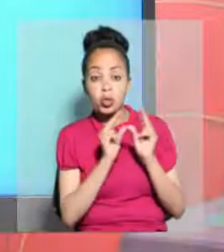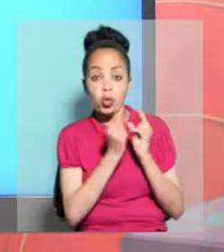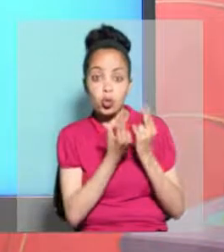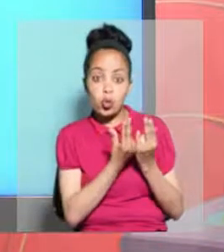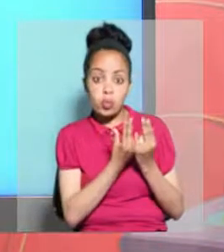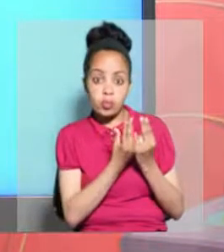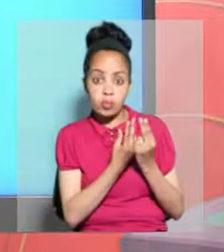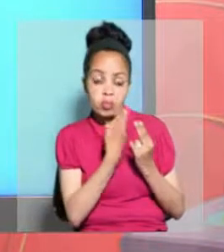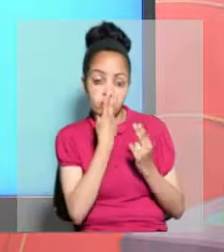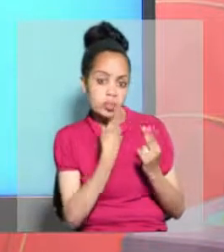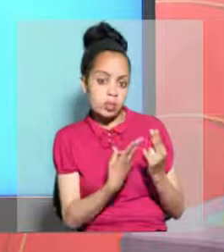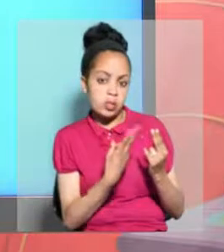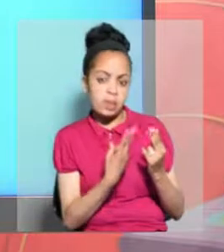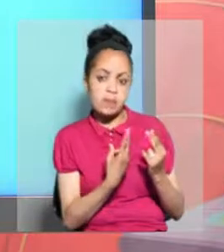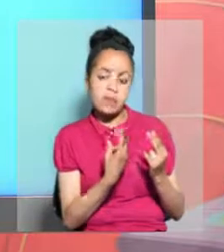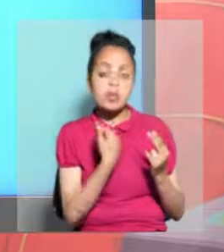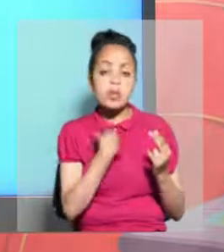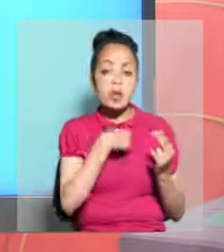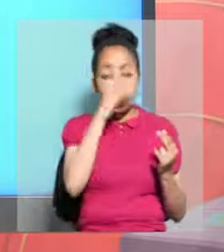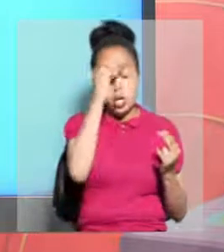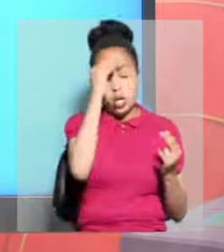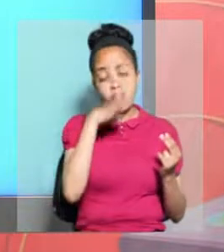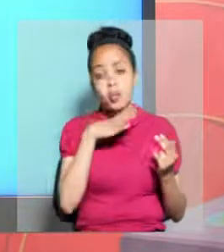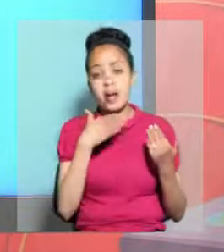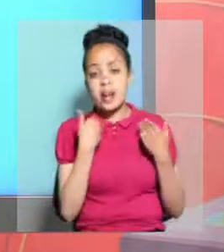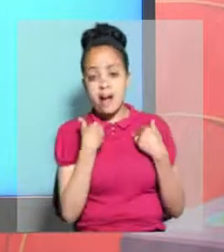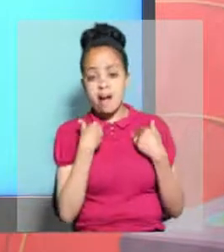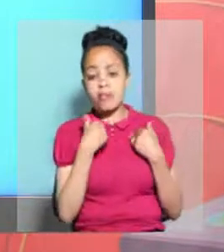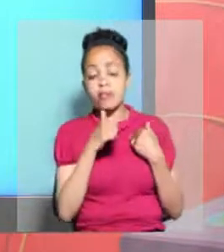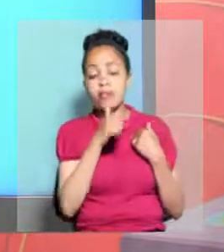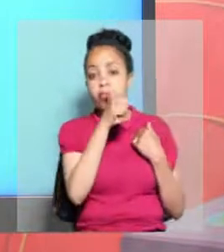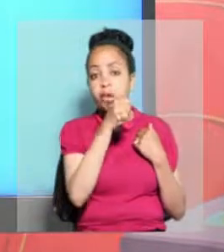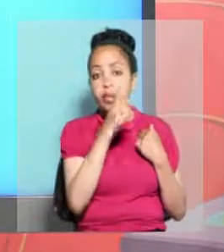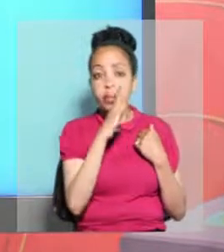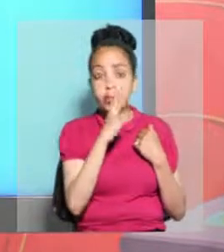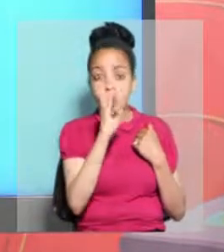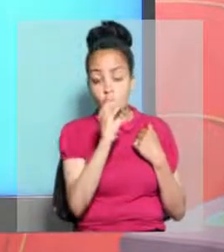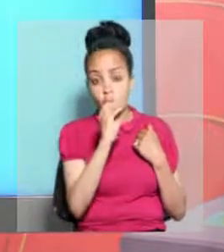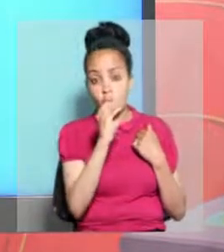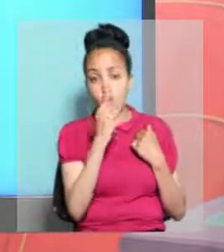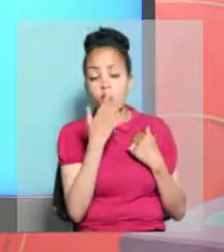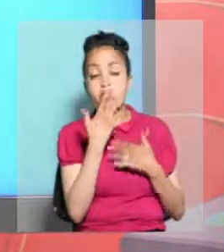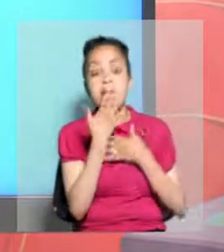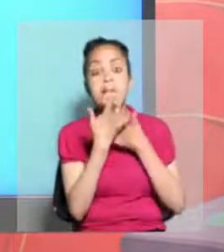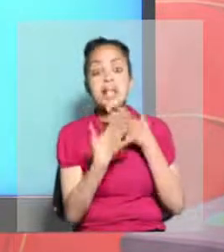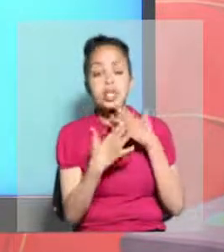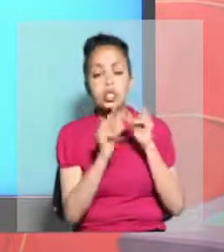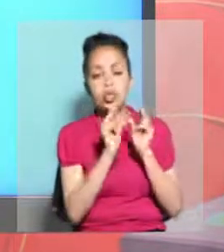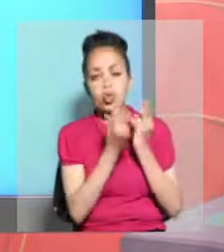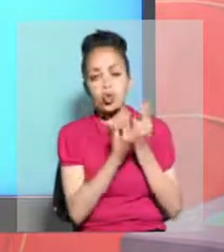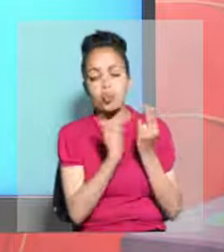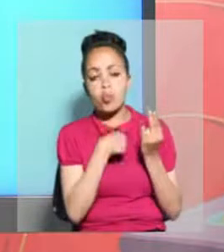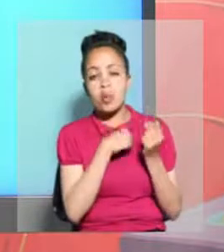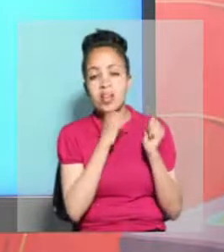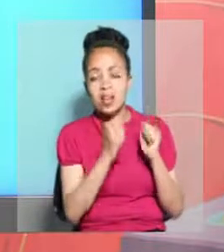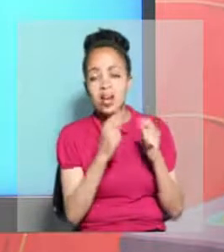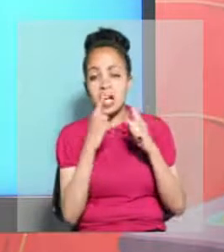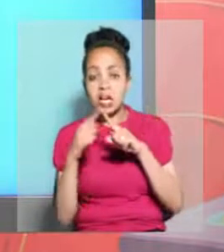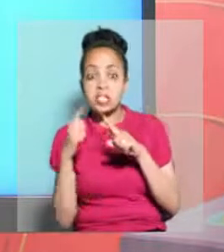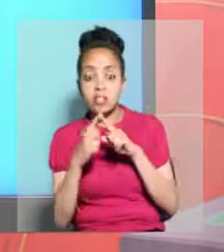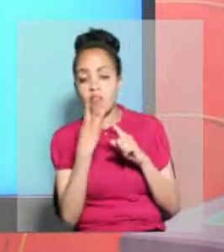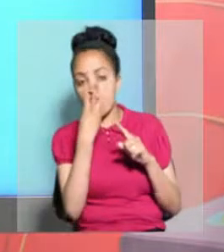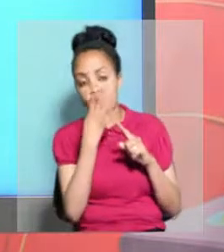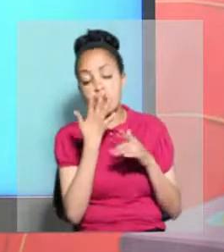inheritance. We human can have ABO blood group, which can classified into 4